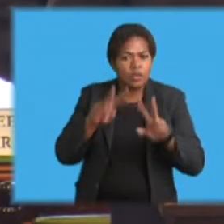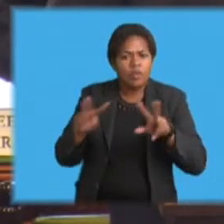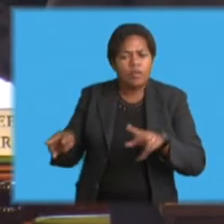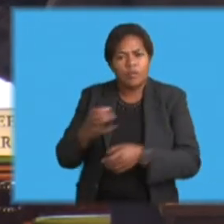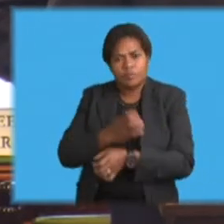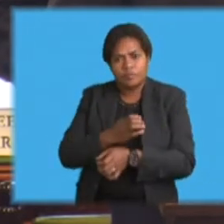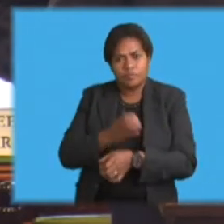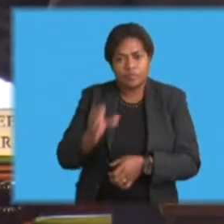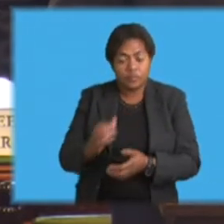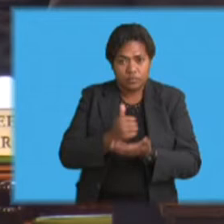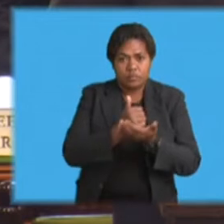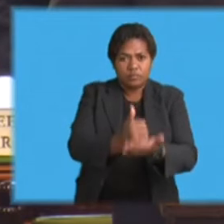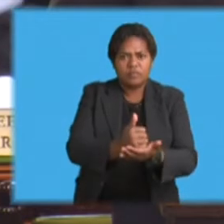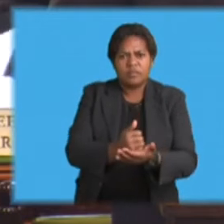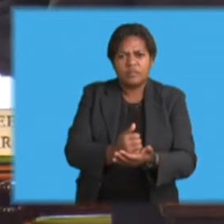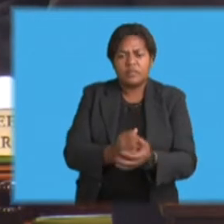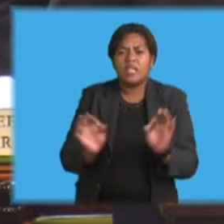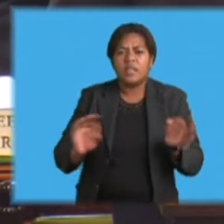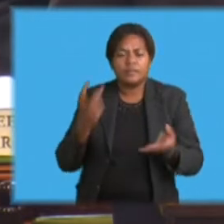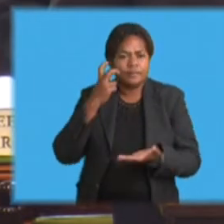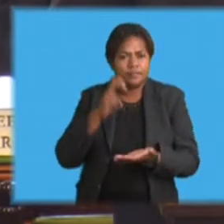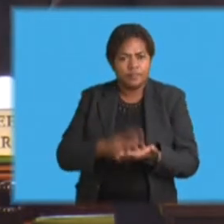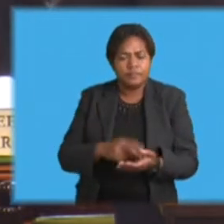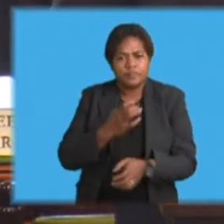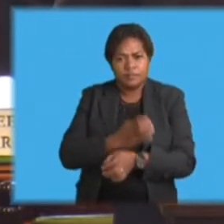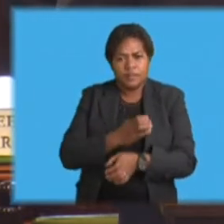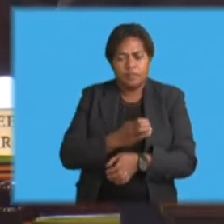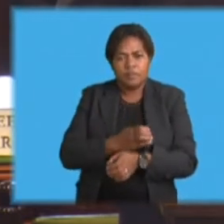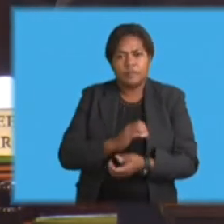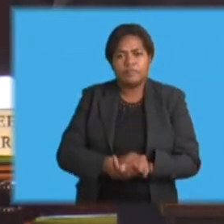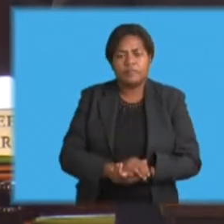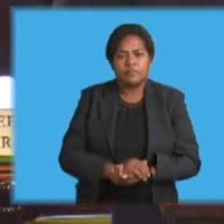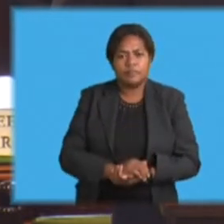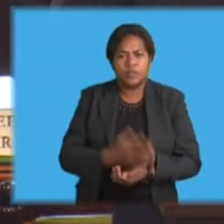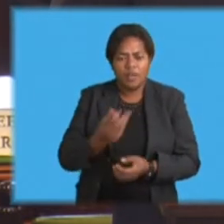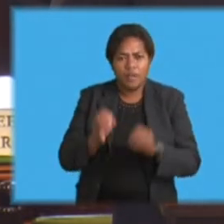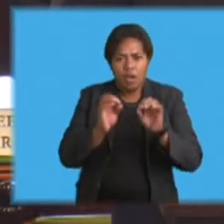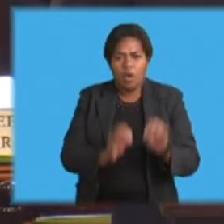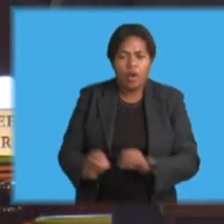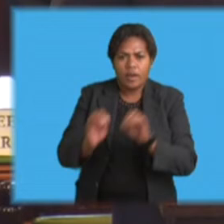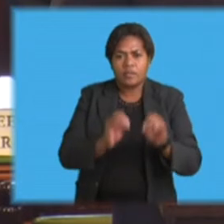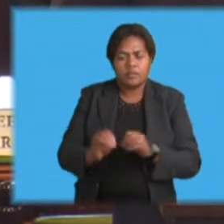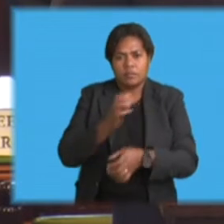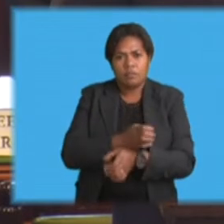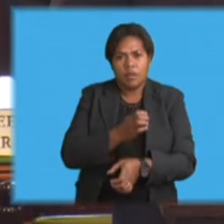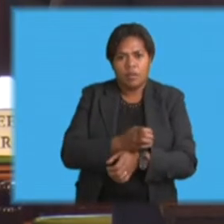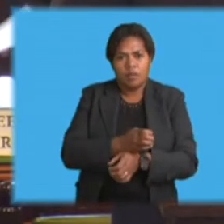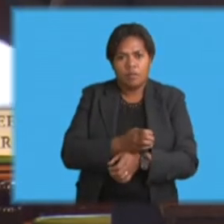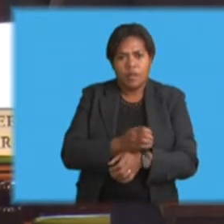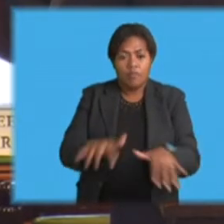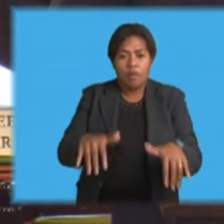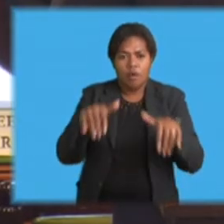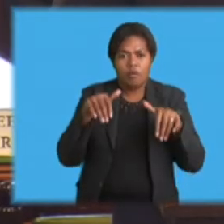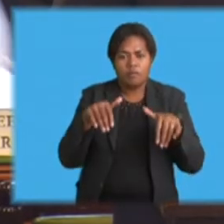assist registered unemployed Fijians on work attachment and permanent employment. We have organized employer forums around the country to get